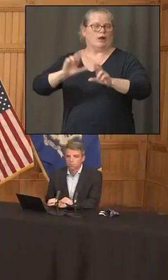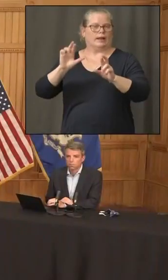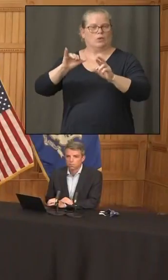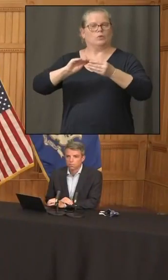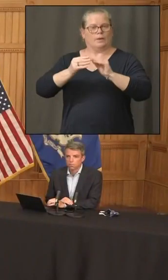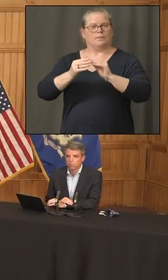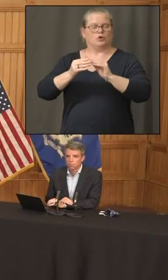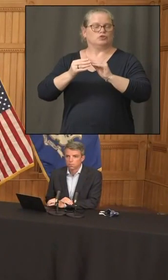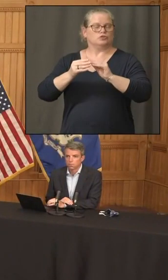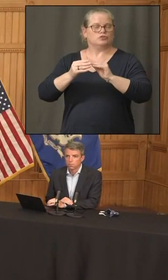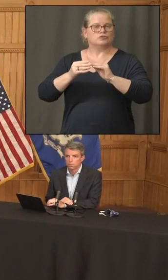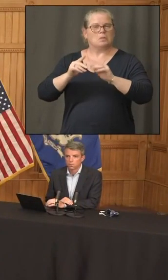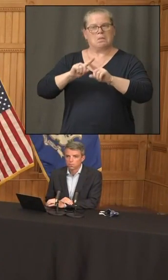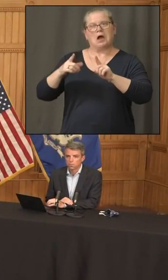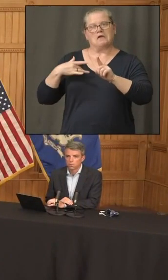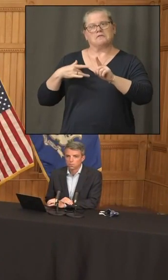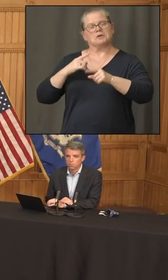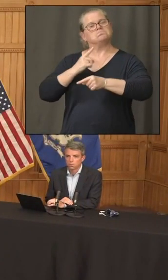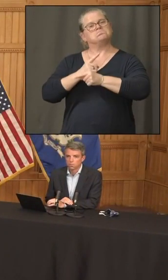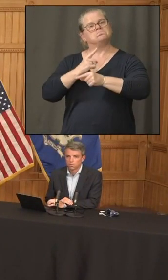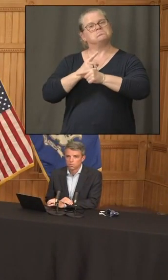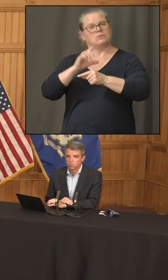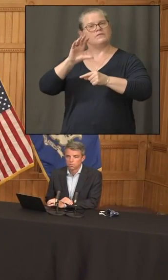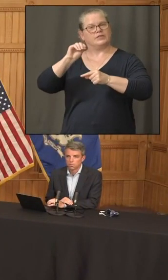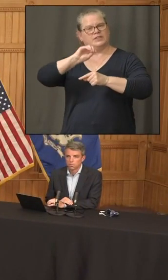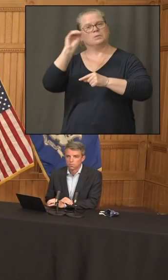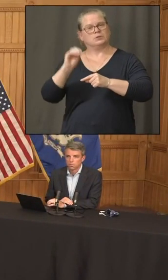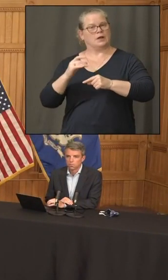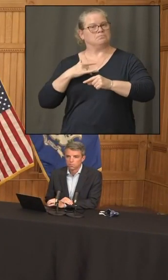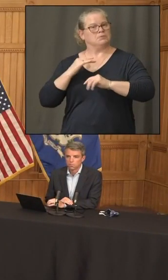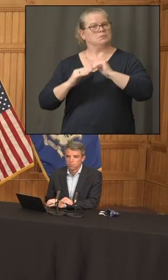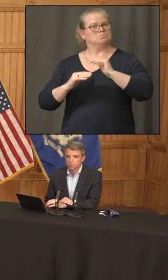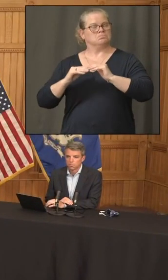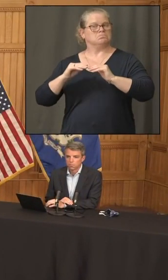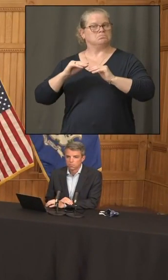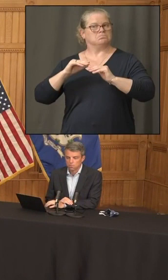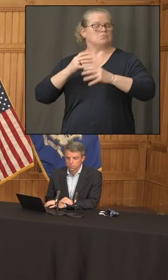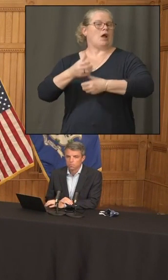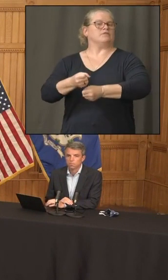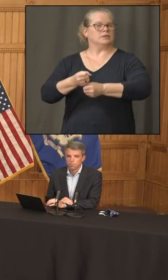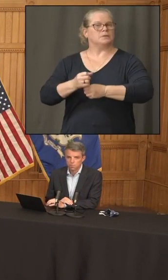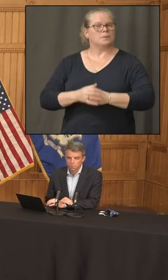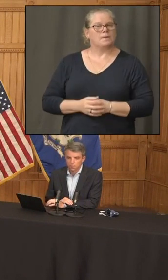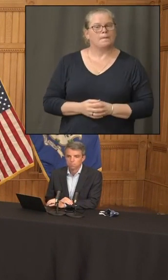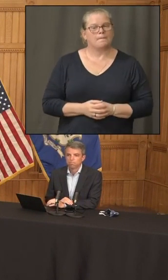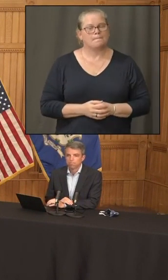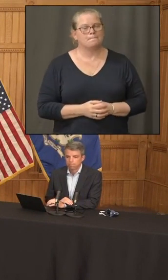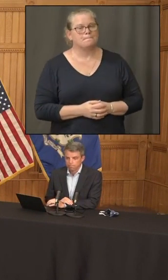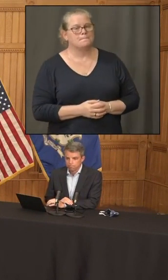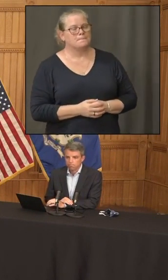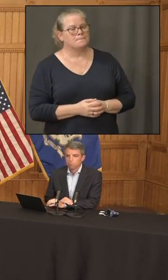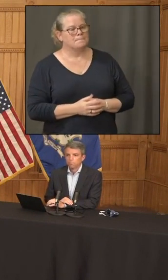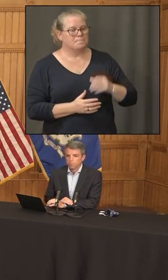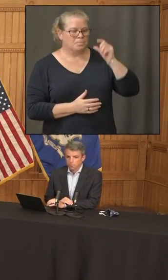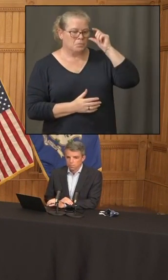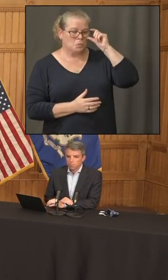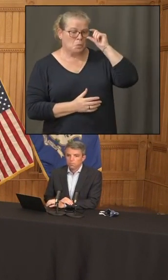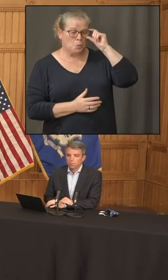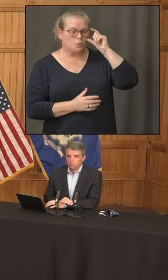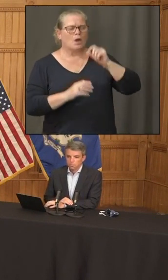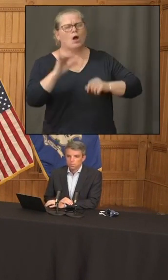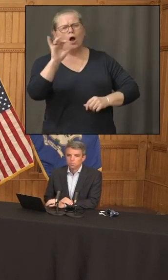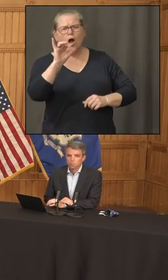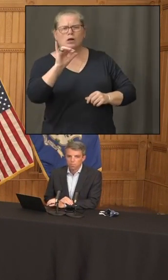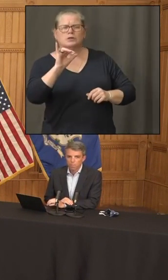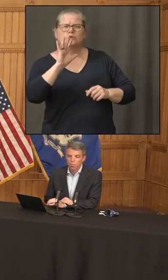And, are you guys planning some sort of public relations campaign similar to the mask? I thought you might have mentioned that earlier, but I'm